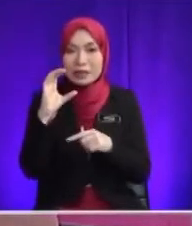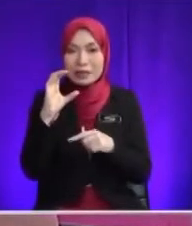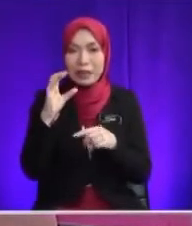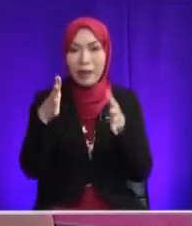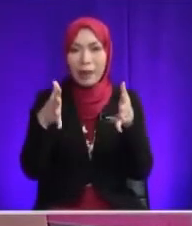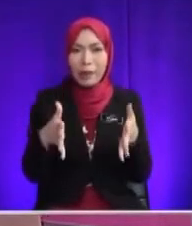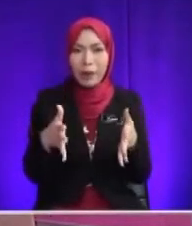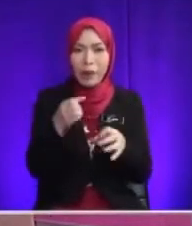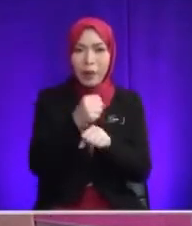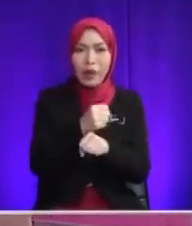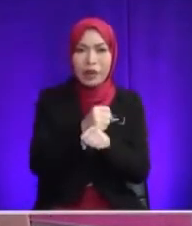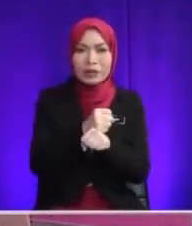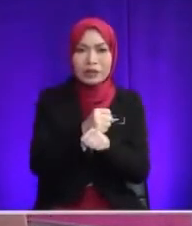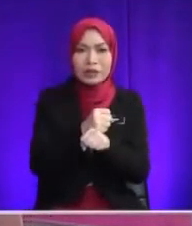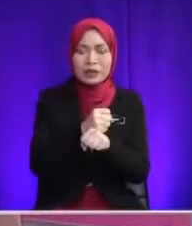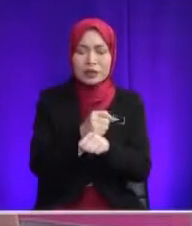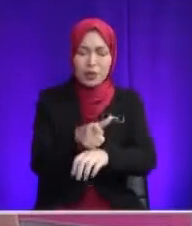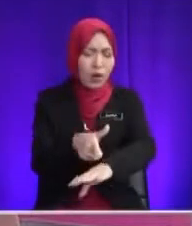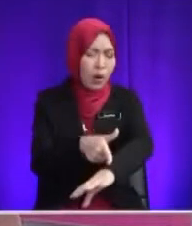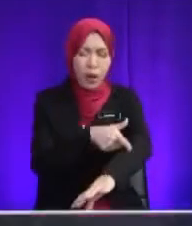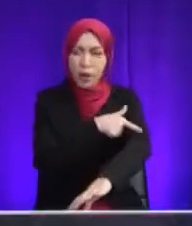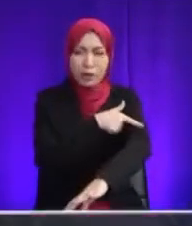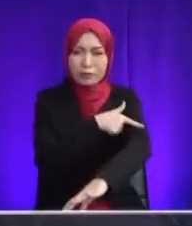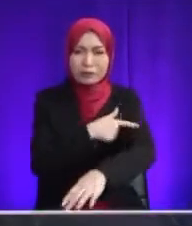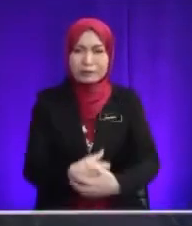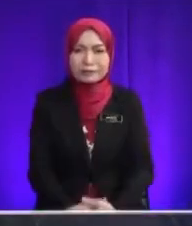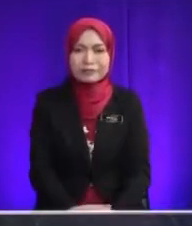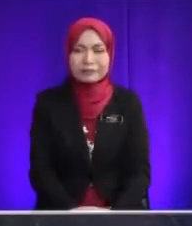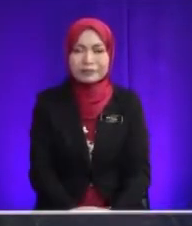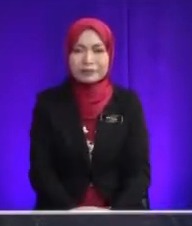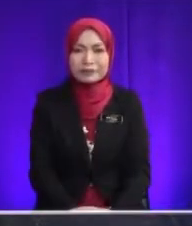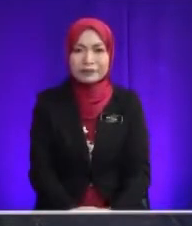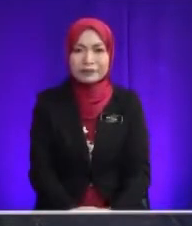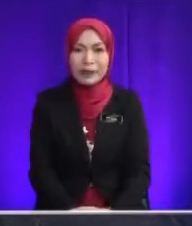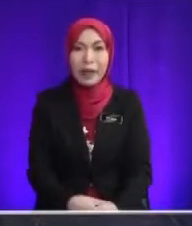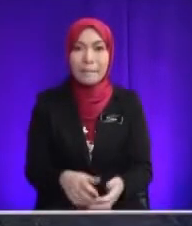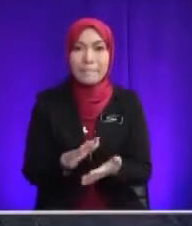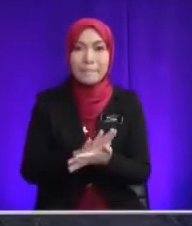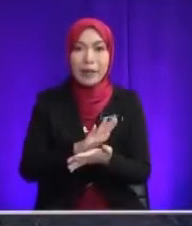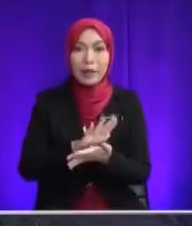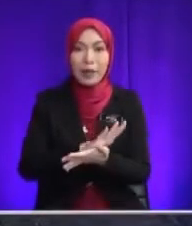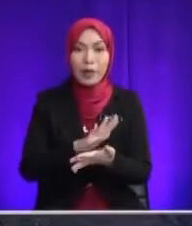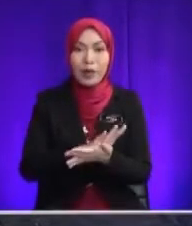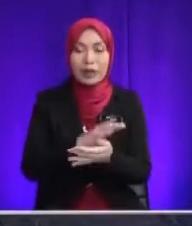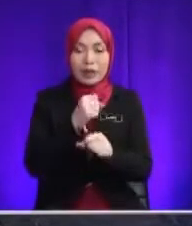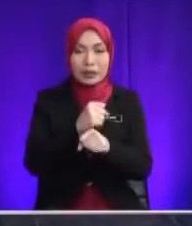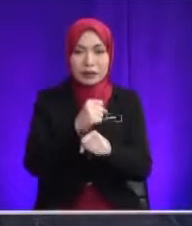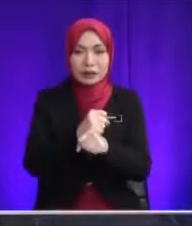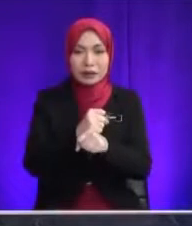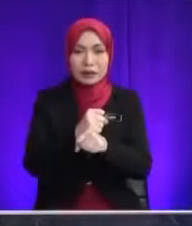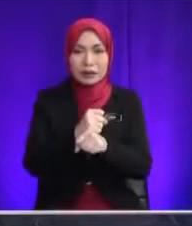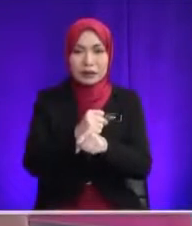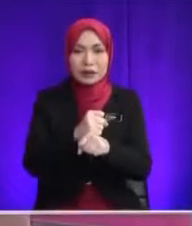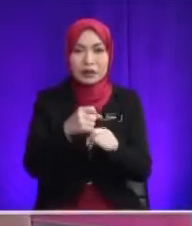long. Do you think you catch that? Yes, I caught that earlier as well. But then, the paperwork, they say it helps to reduce their paperwork. So,